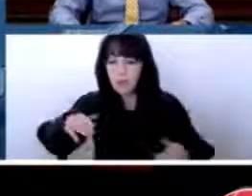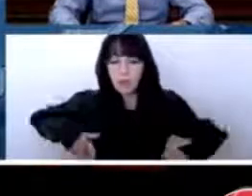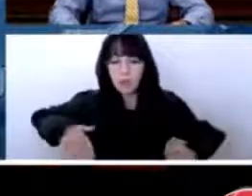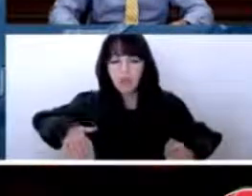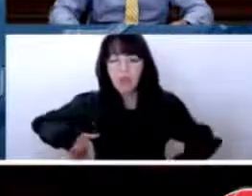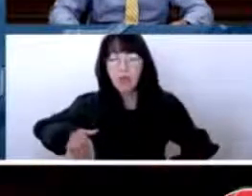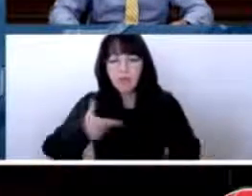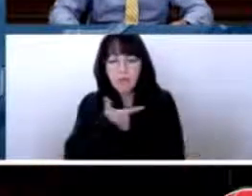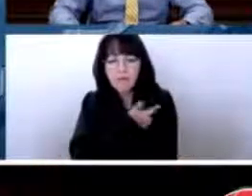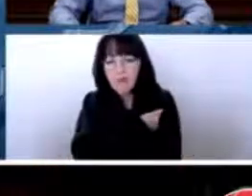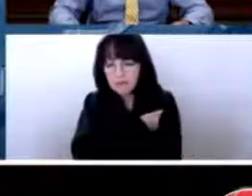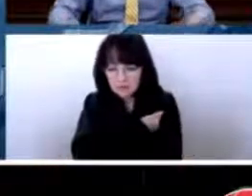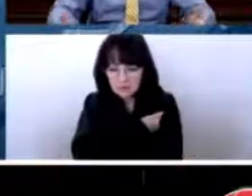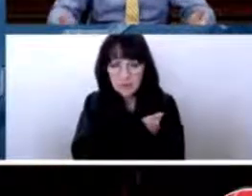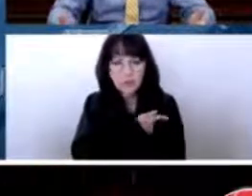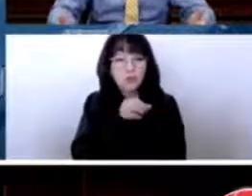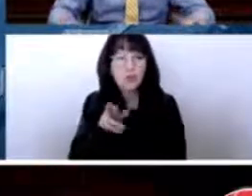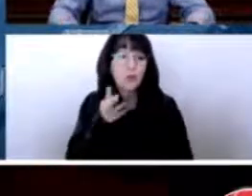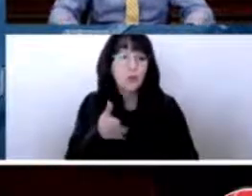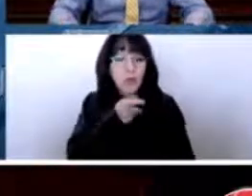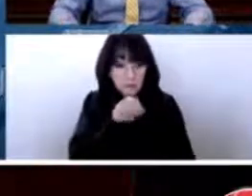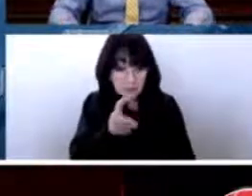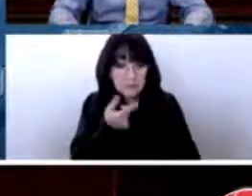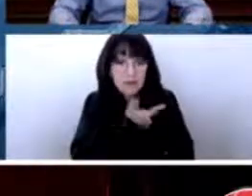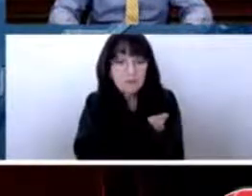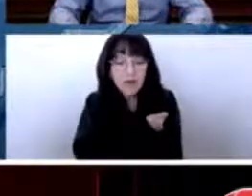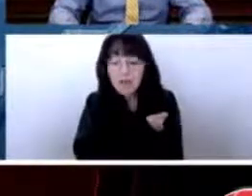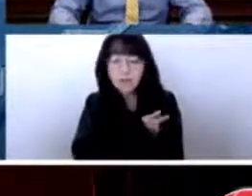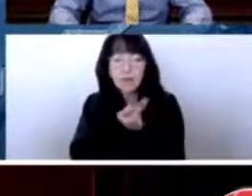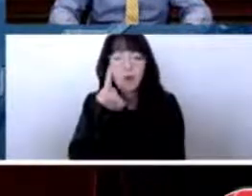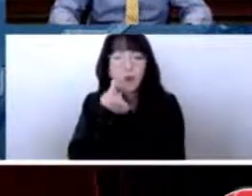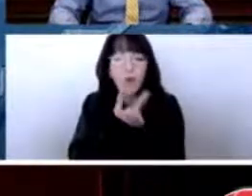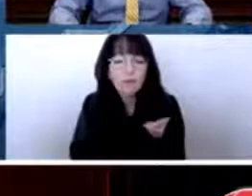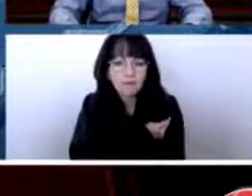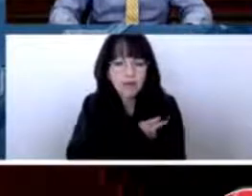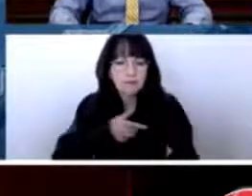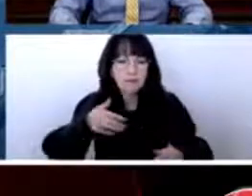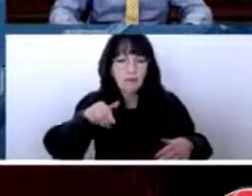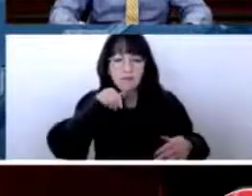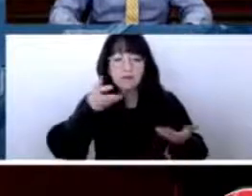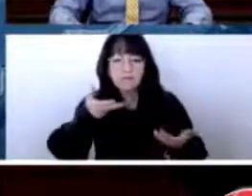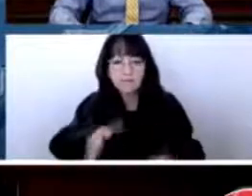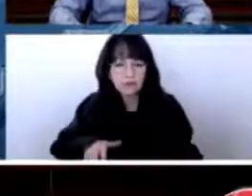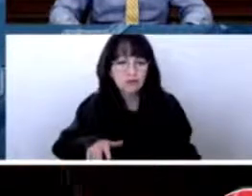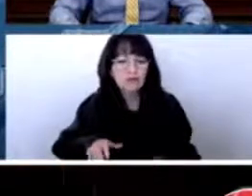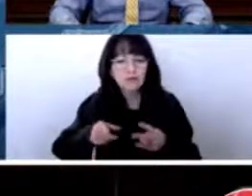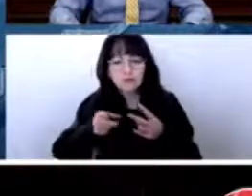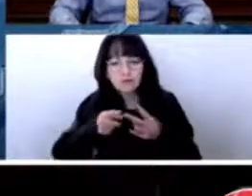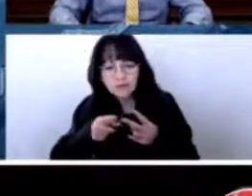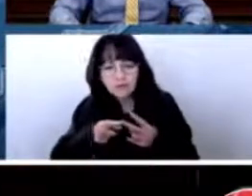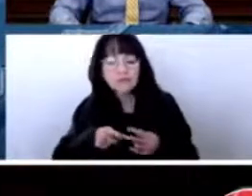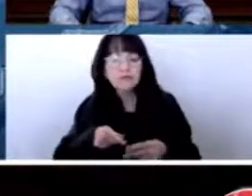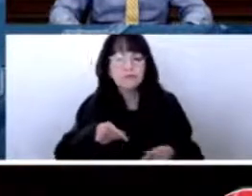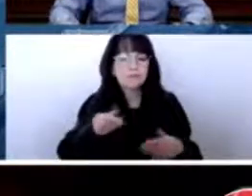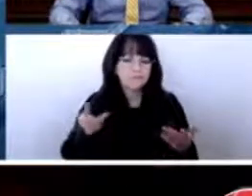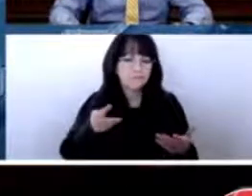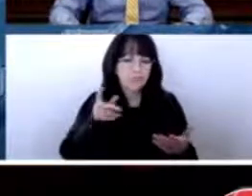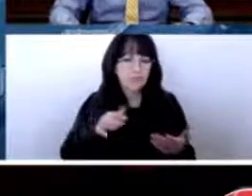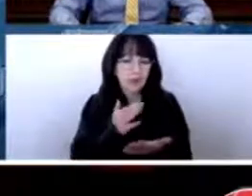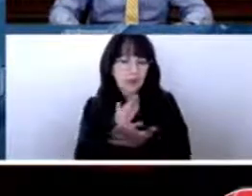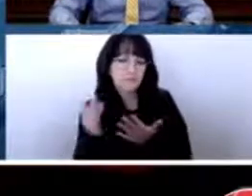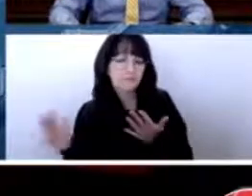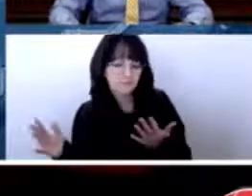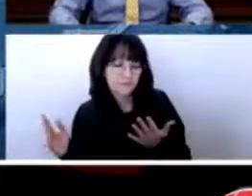partially vaccinated. So really a simple solution to this problem, which is to have everybody get vaccinated